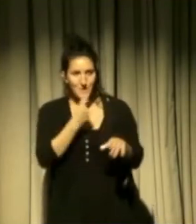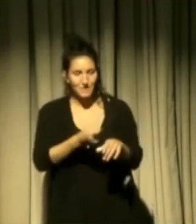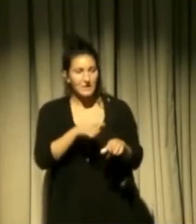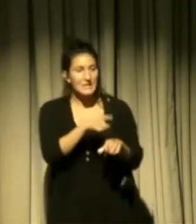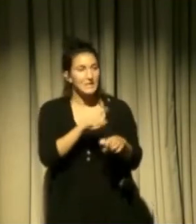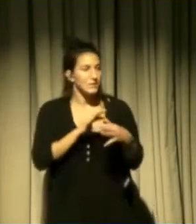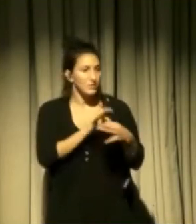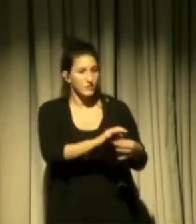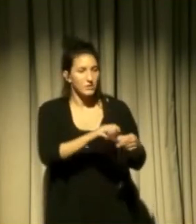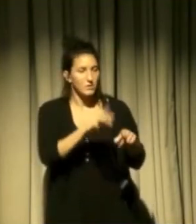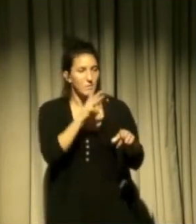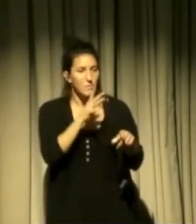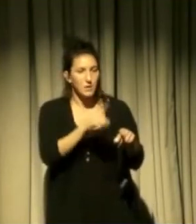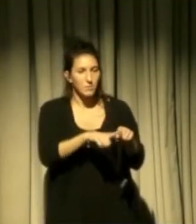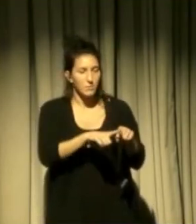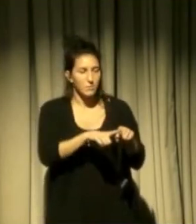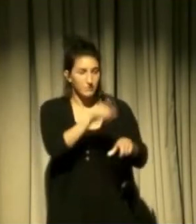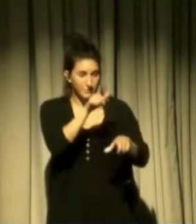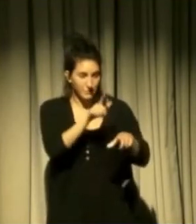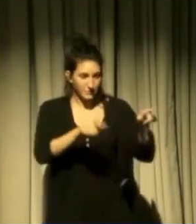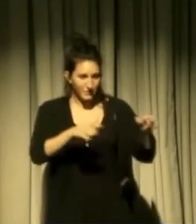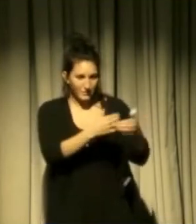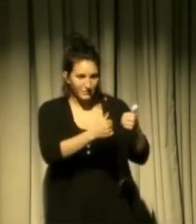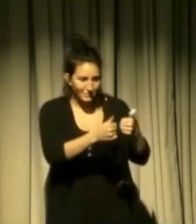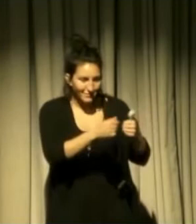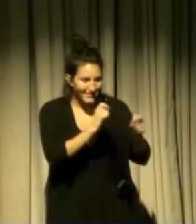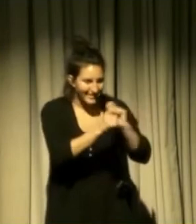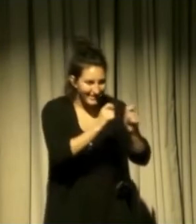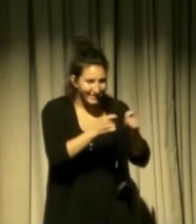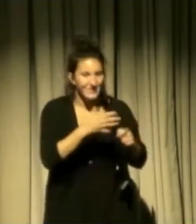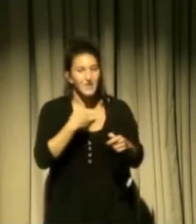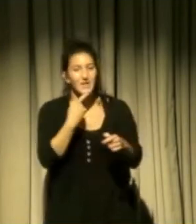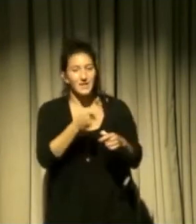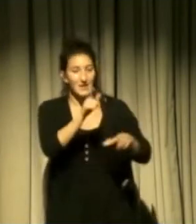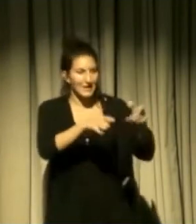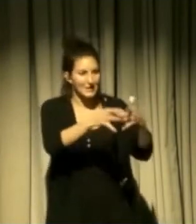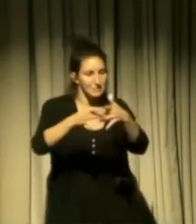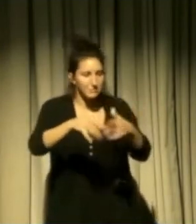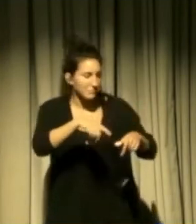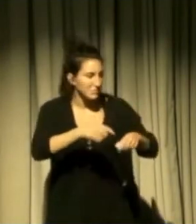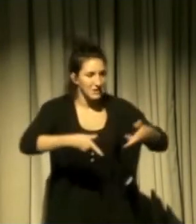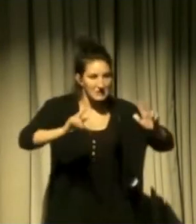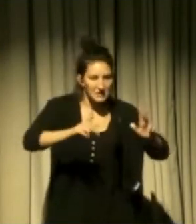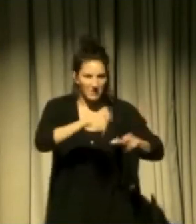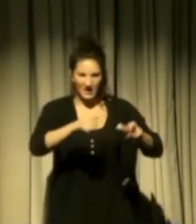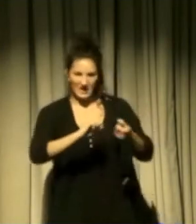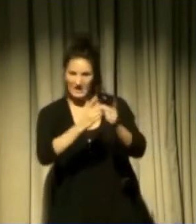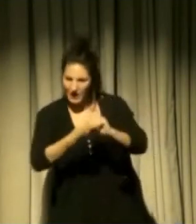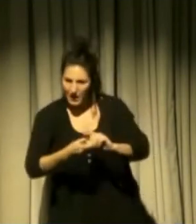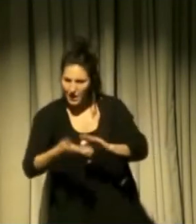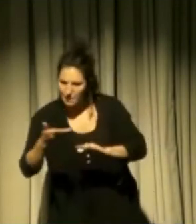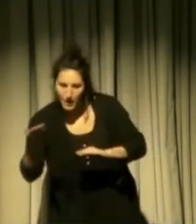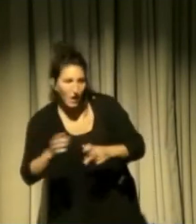and talking to them. And with front runners, I mean people who are creating change, who are making innovations, are the ones that